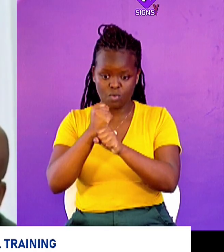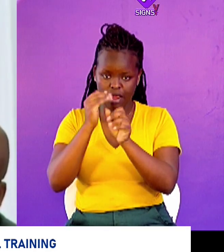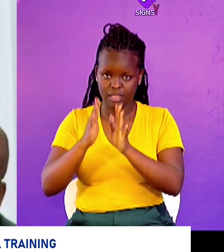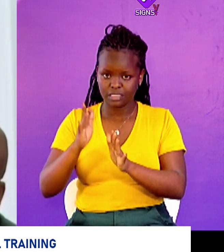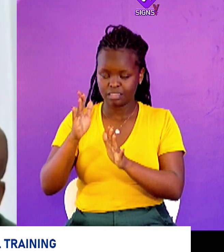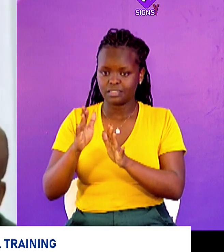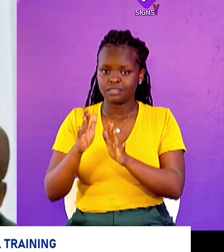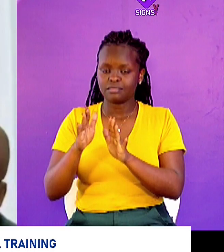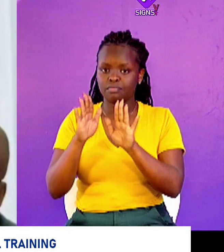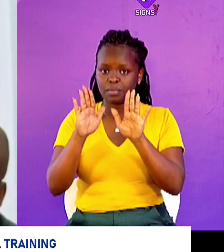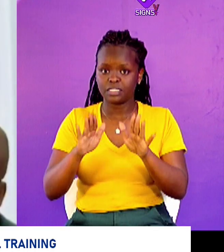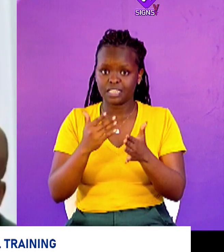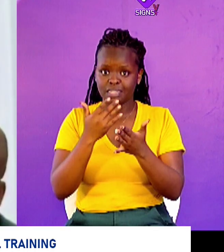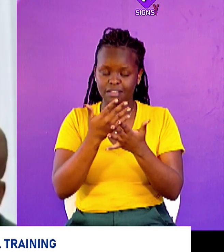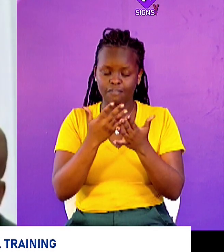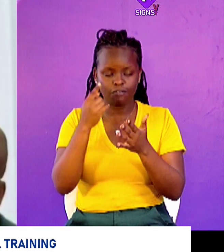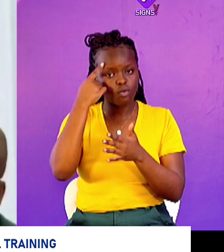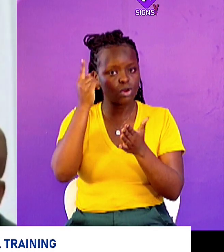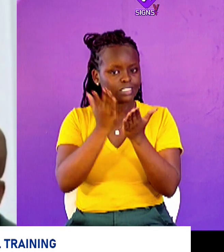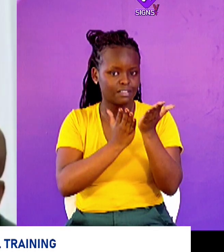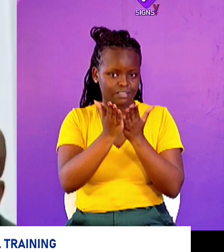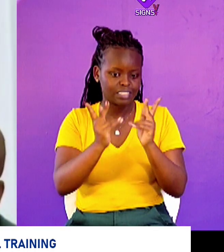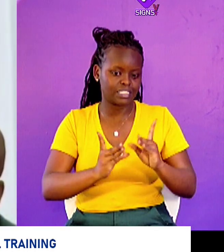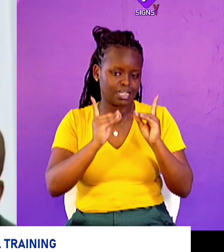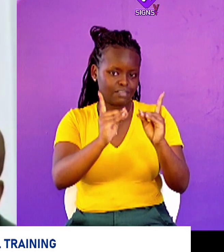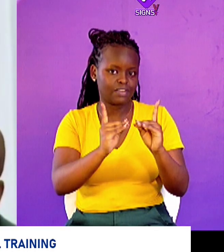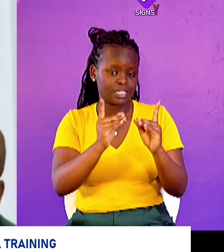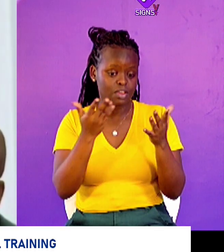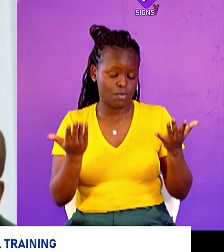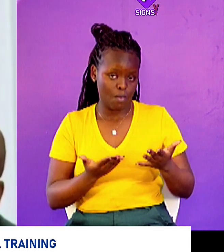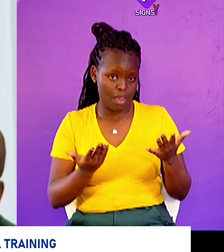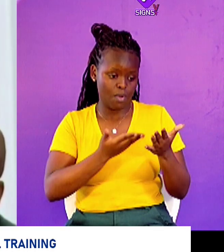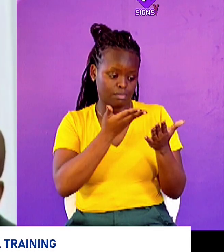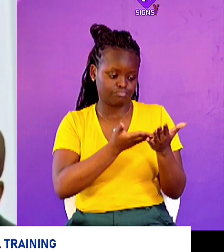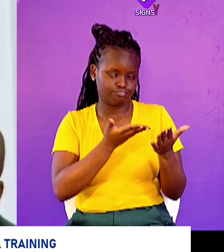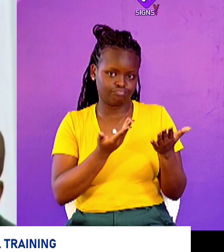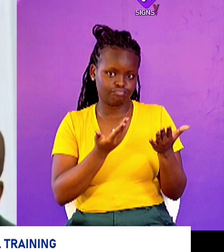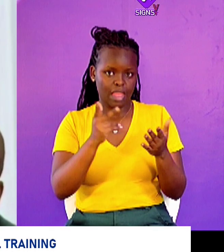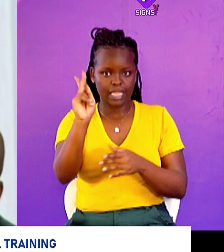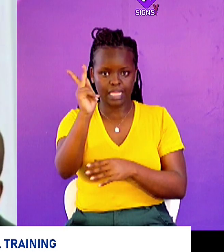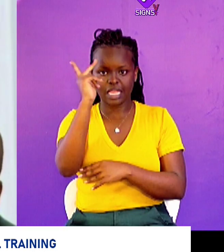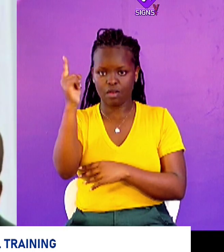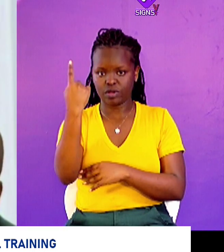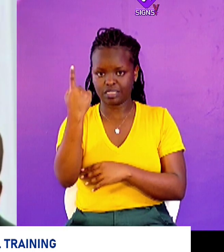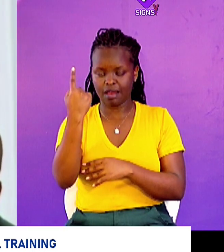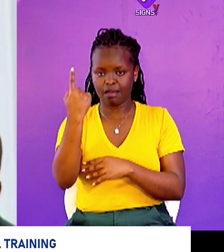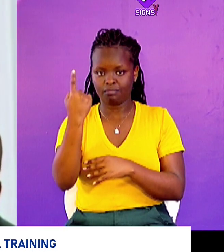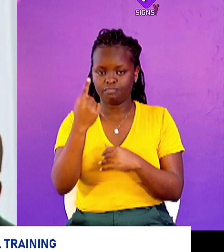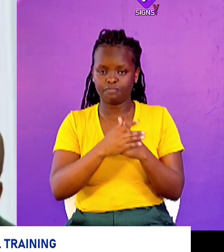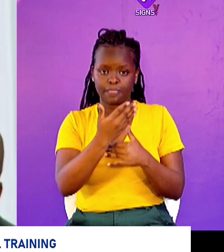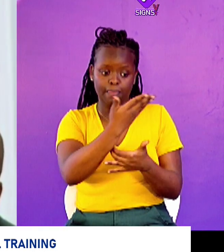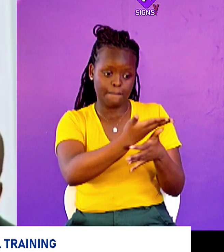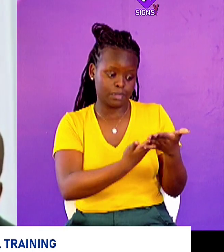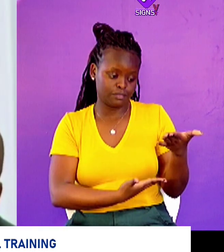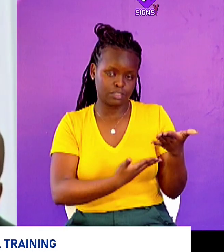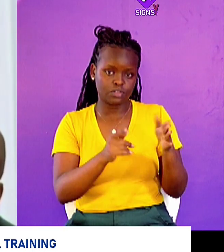for effective service delivery. And that is contained in the Kenya Kwanza manifesto, that